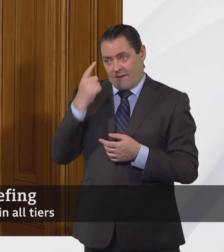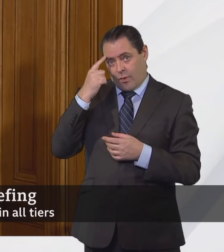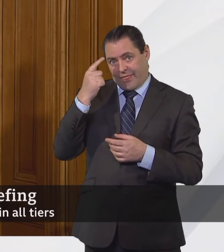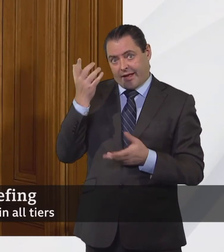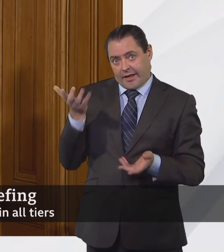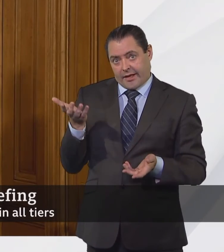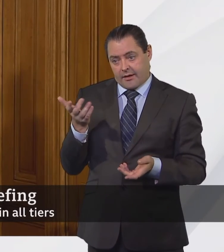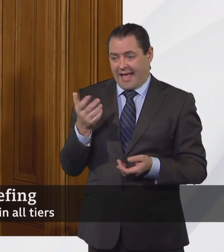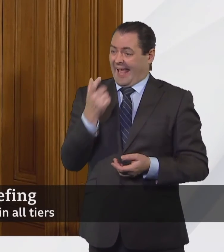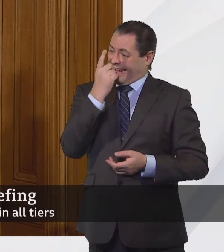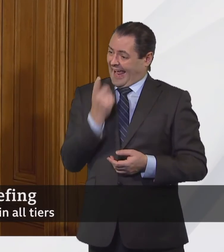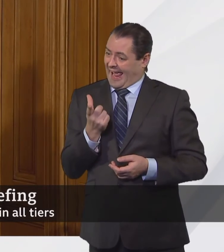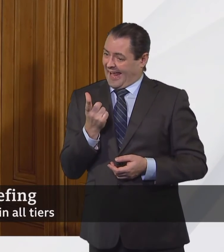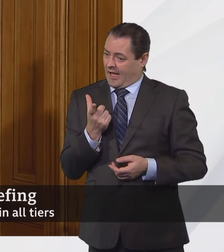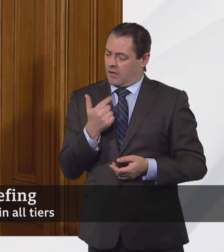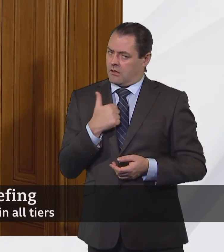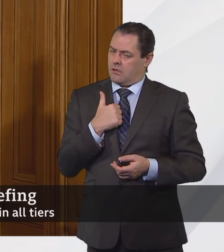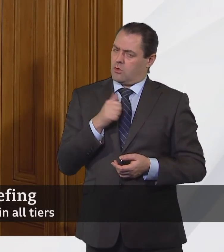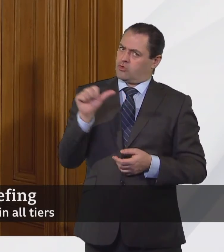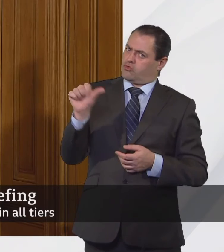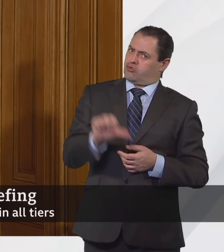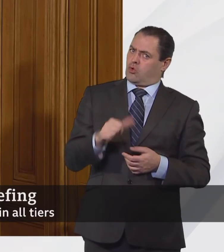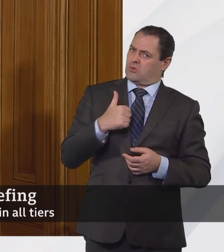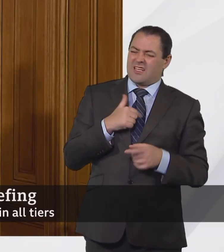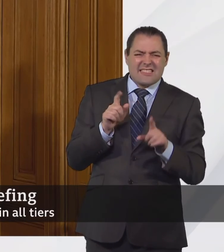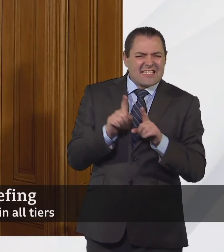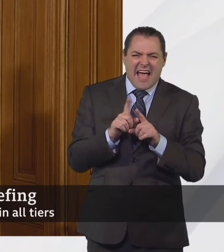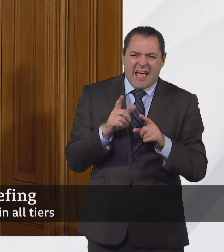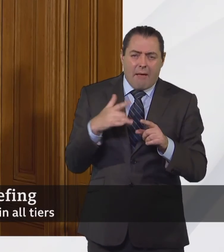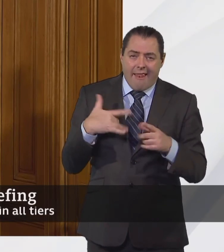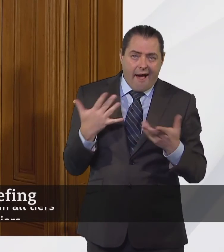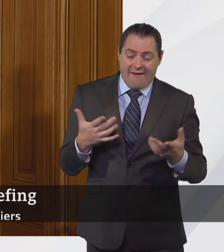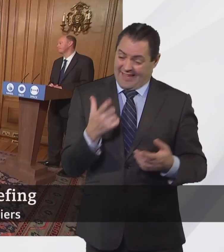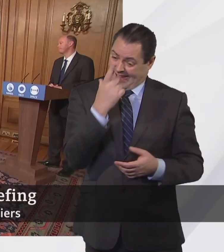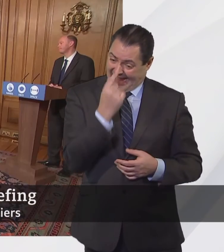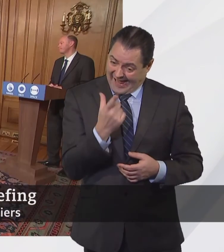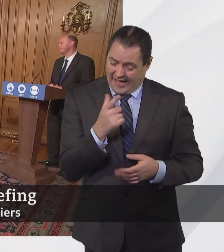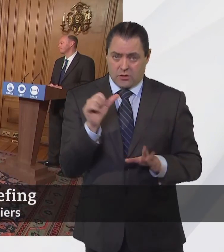mean you should. In answer to your direct question about what I'll be doing, actually I'll be on the wards.